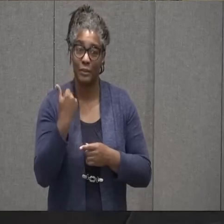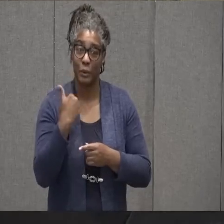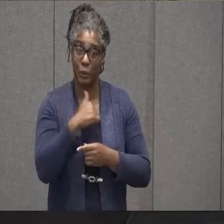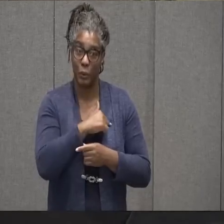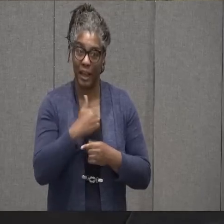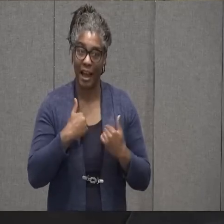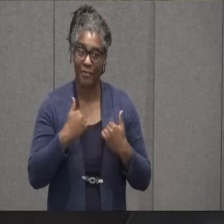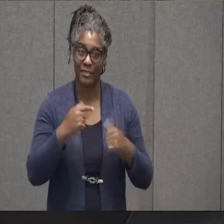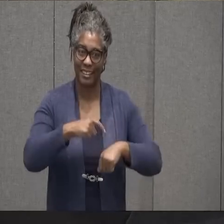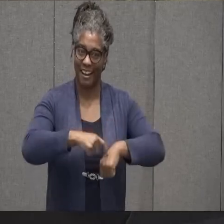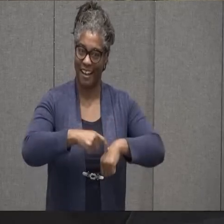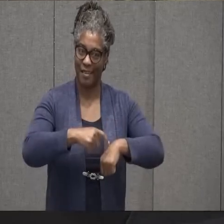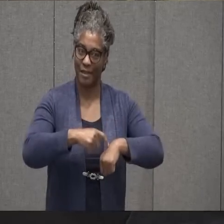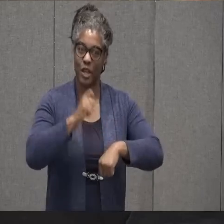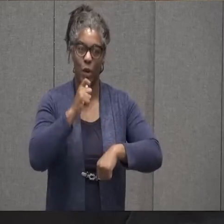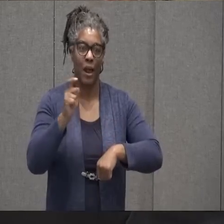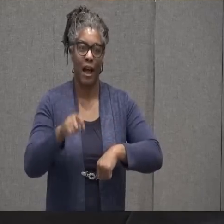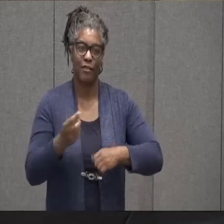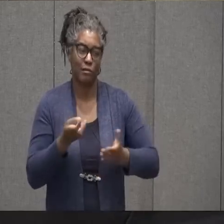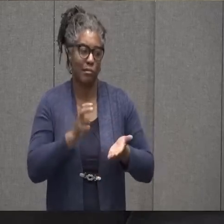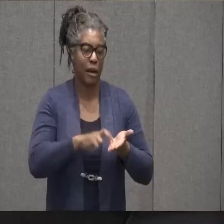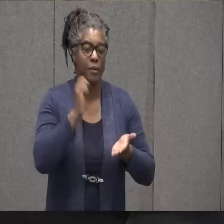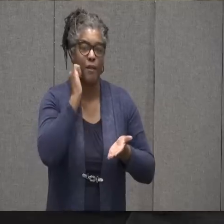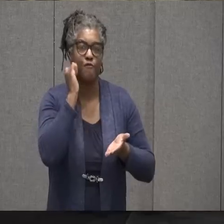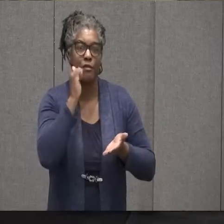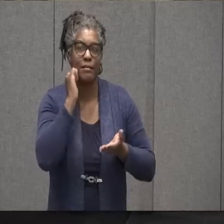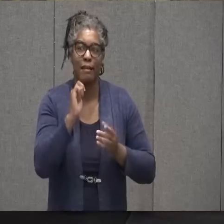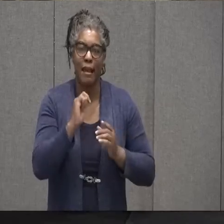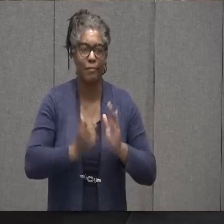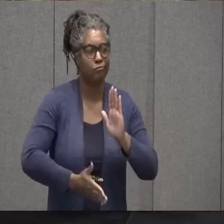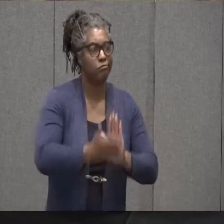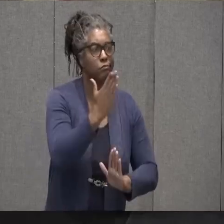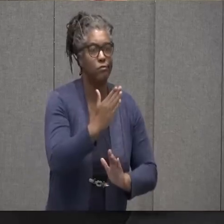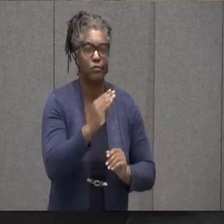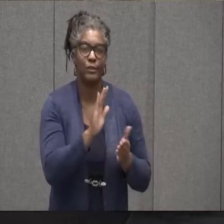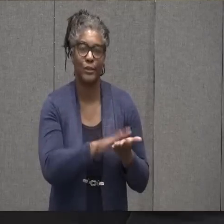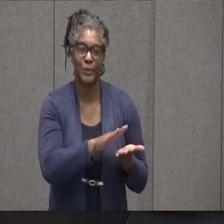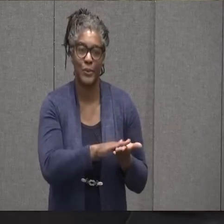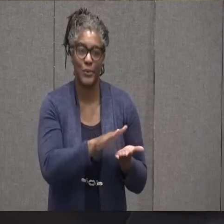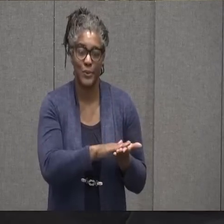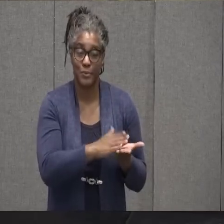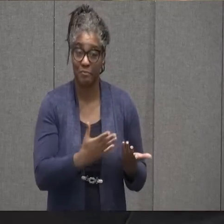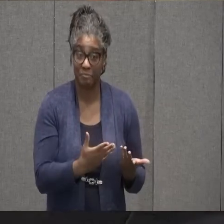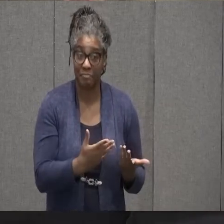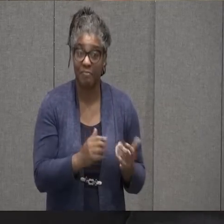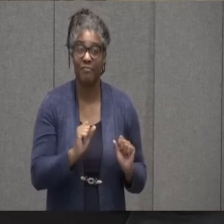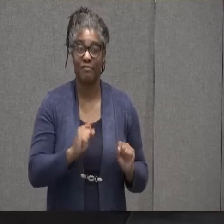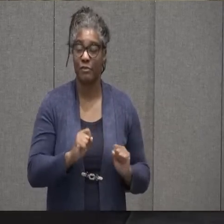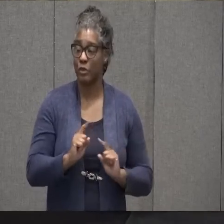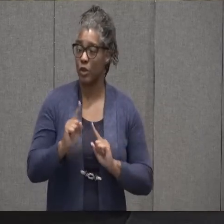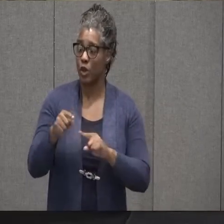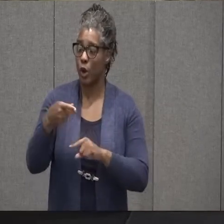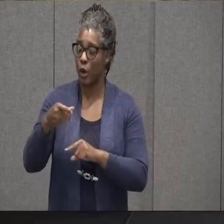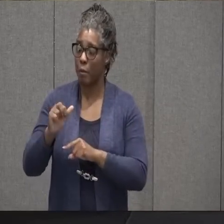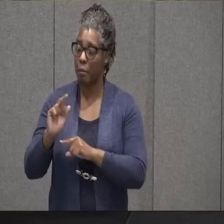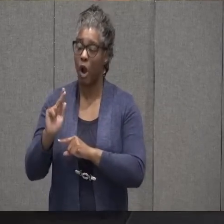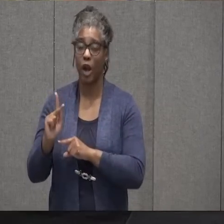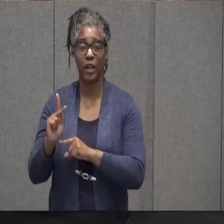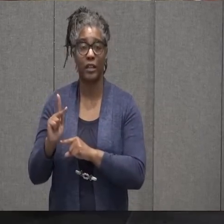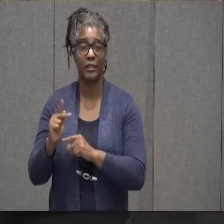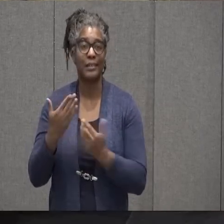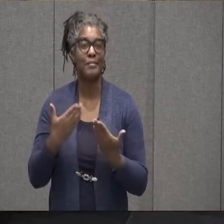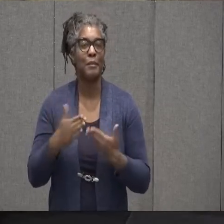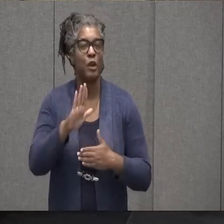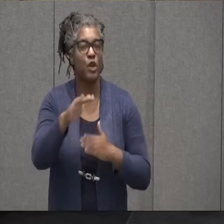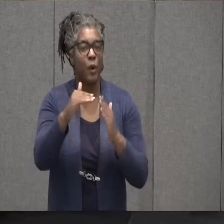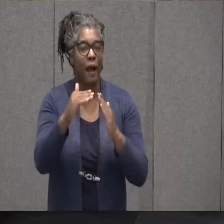to school every day. You have time to take a walk. So you can go to the park. Maybe you can just sit outside your house and